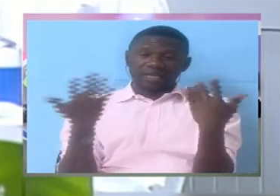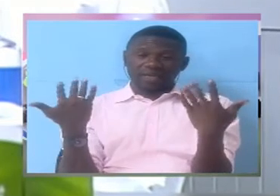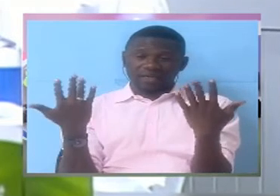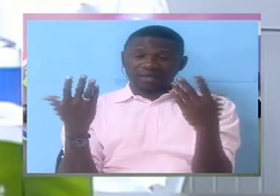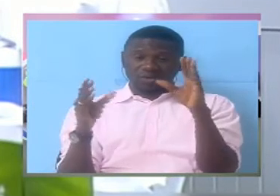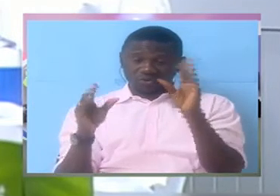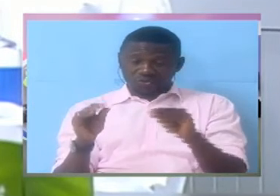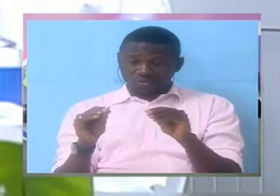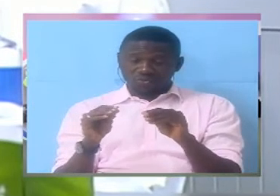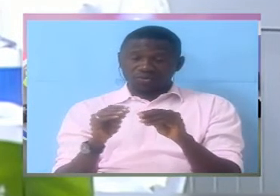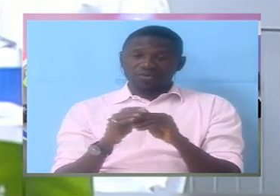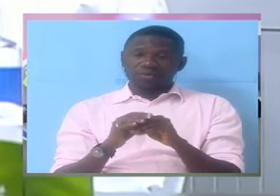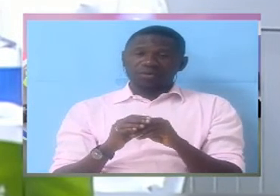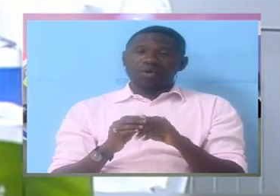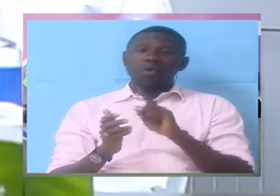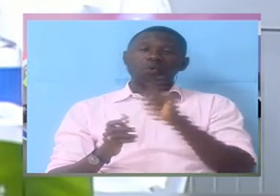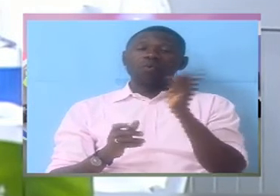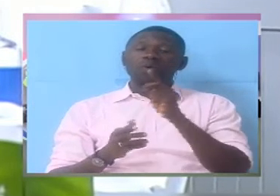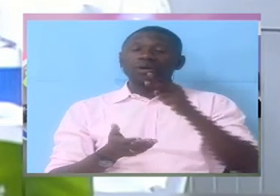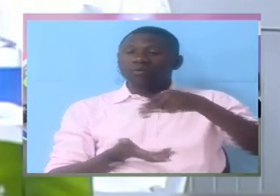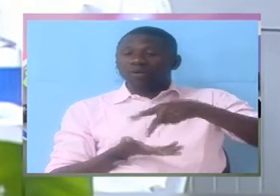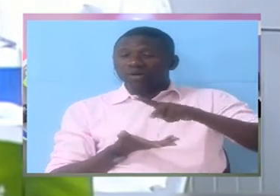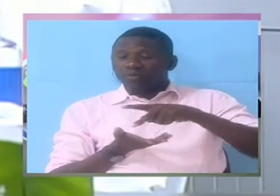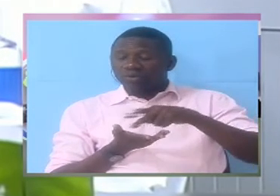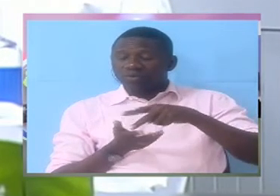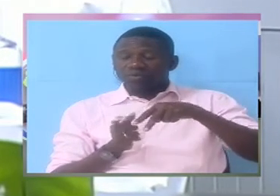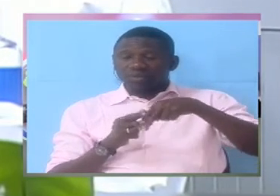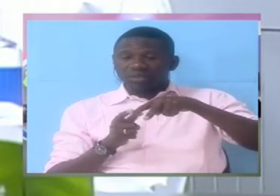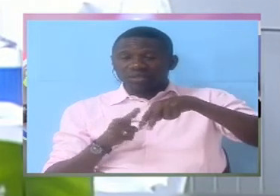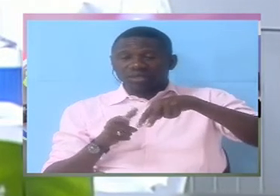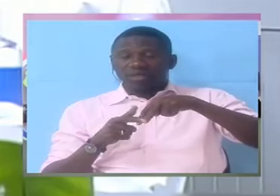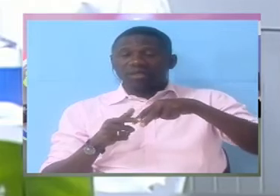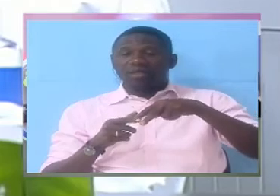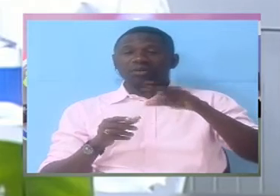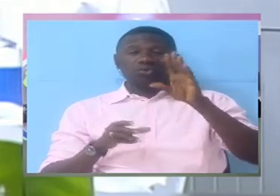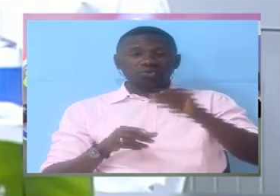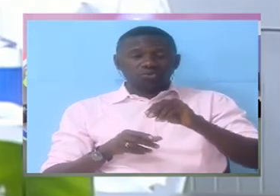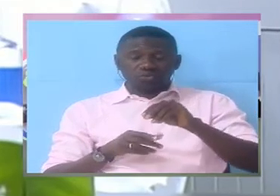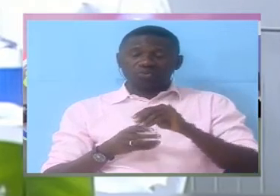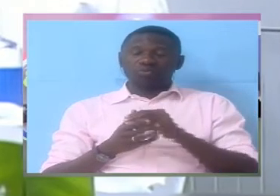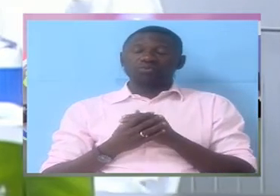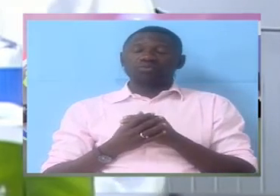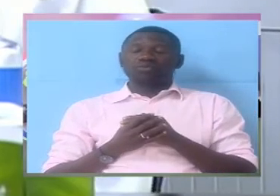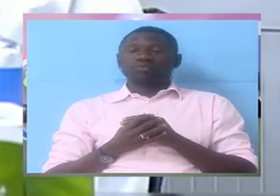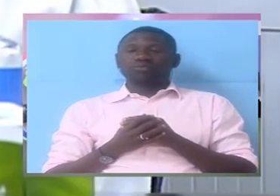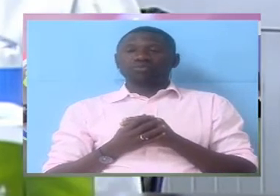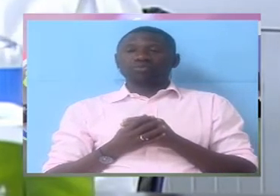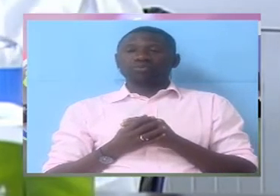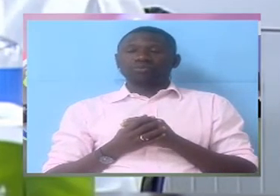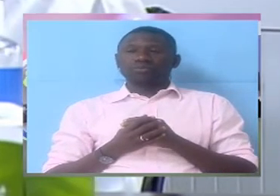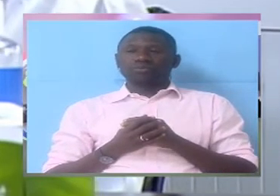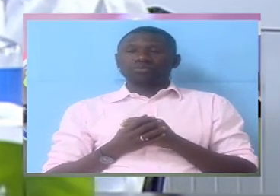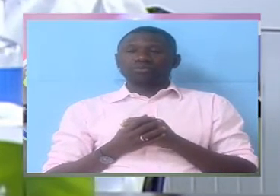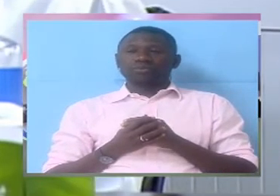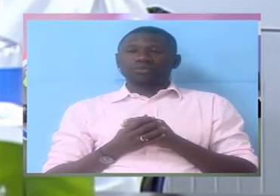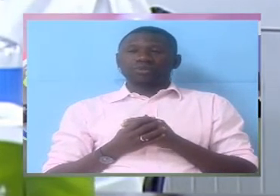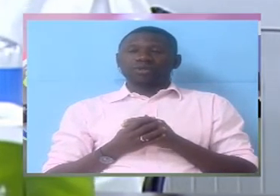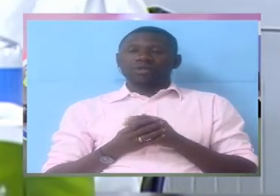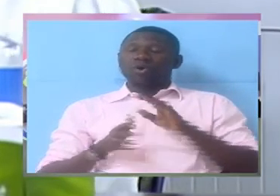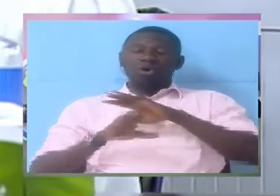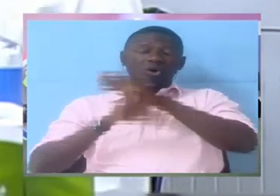hands did isingo emen beta all the travel that you did with your feet for worowlo